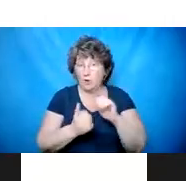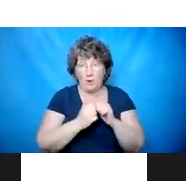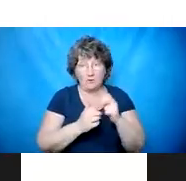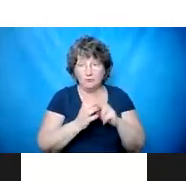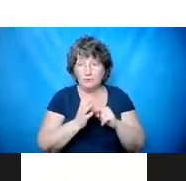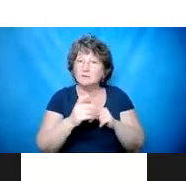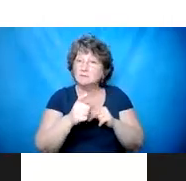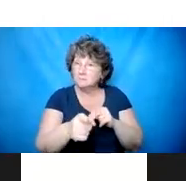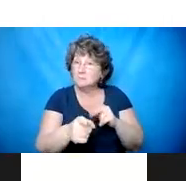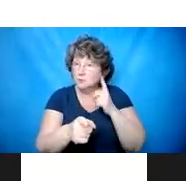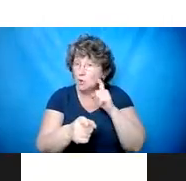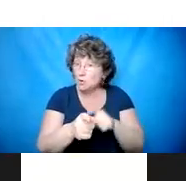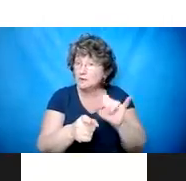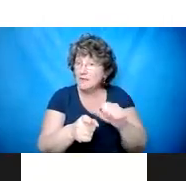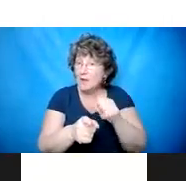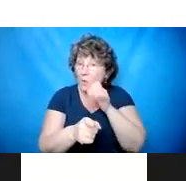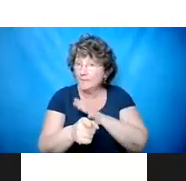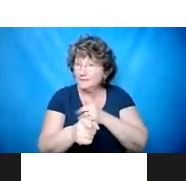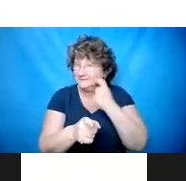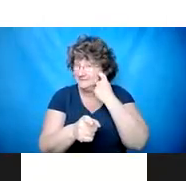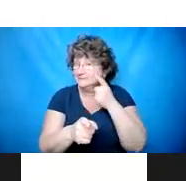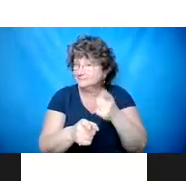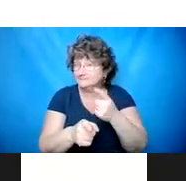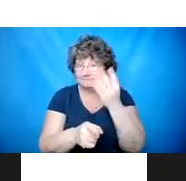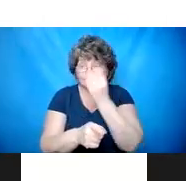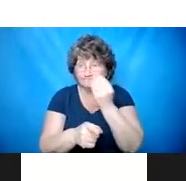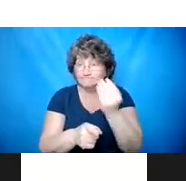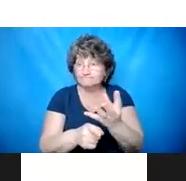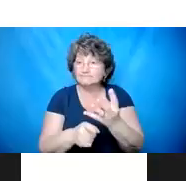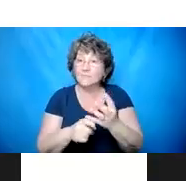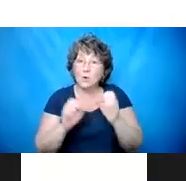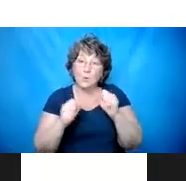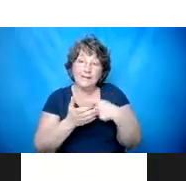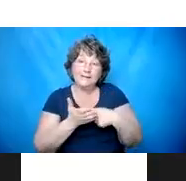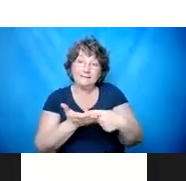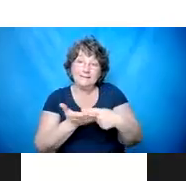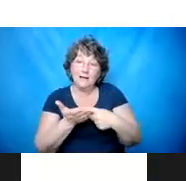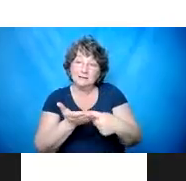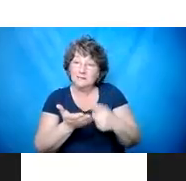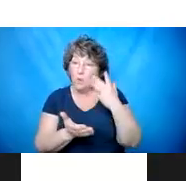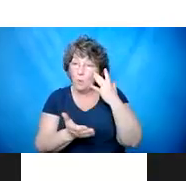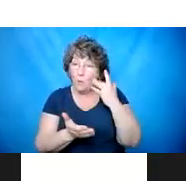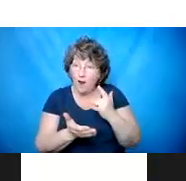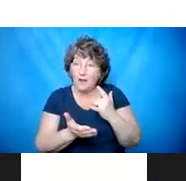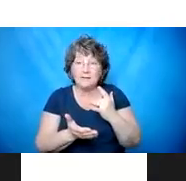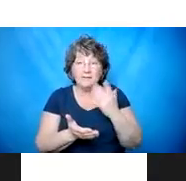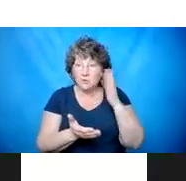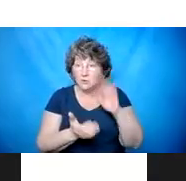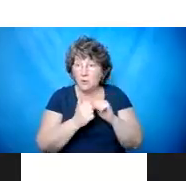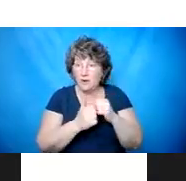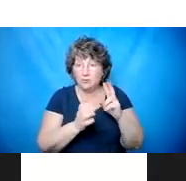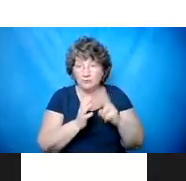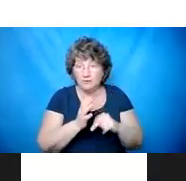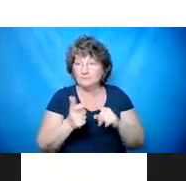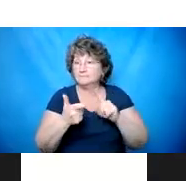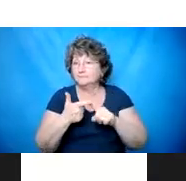Amparo earlier. We can discuss why they do not know how to read some other time. Some do not speak the